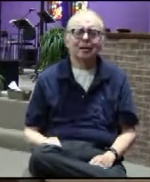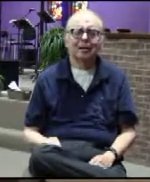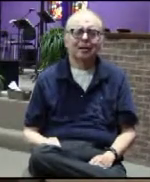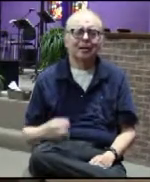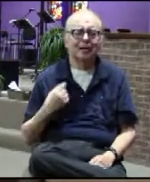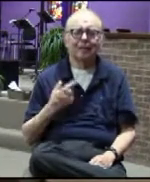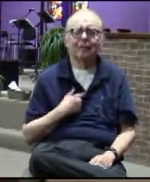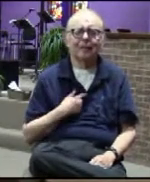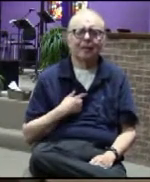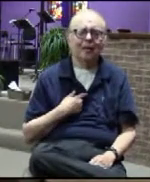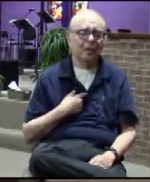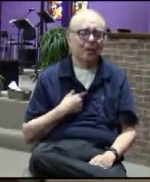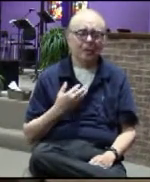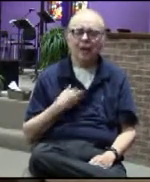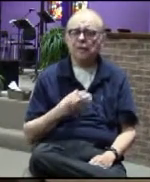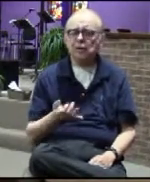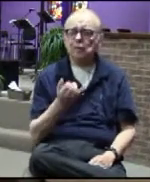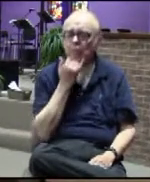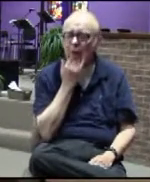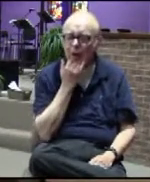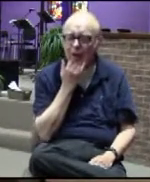we got it all wrong